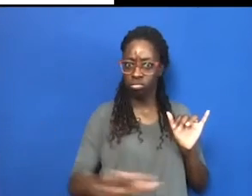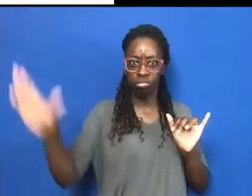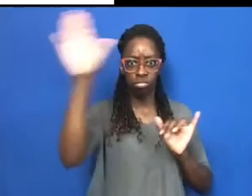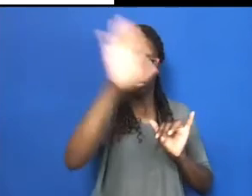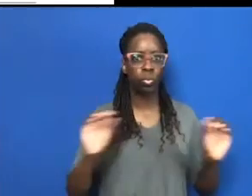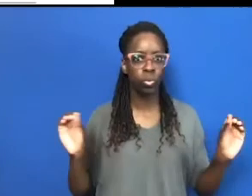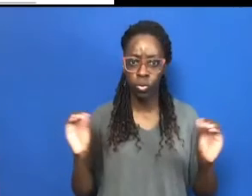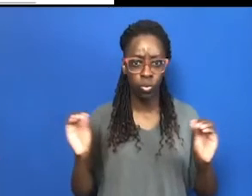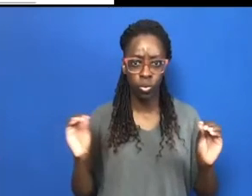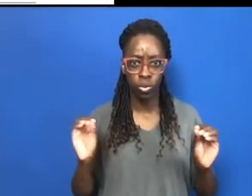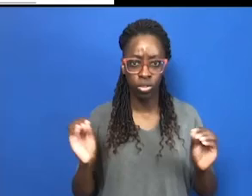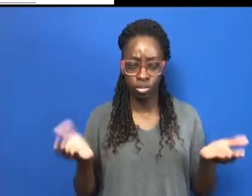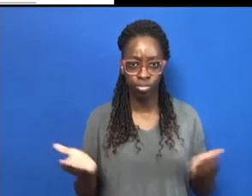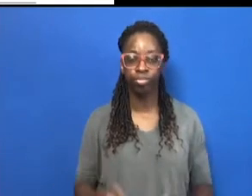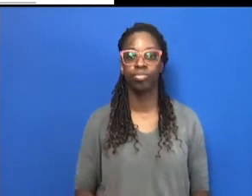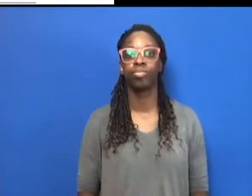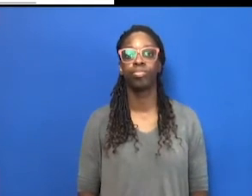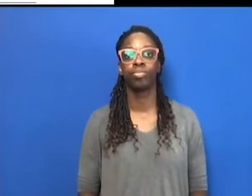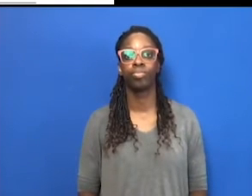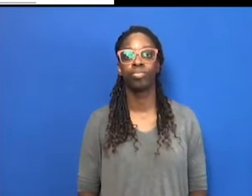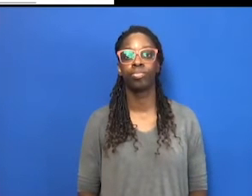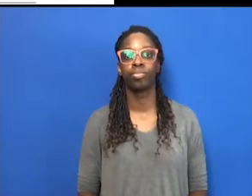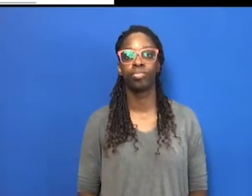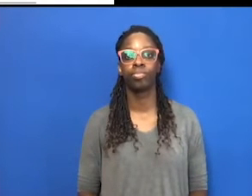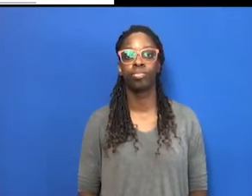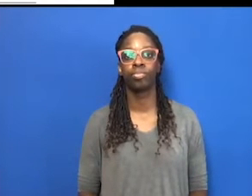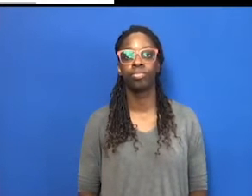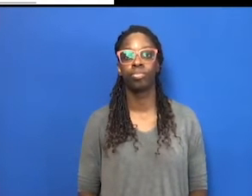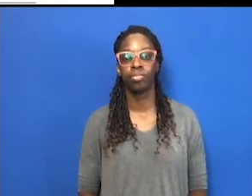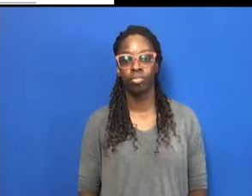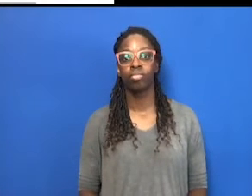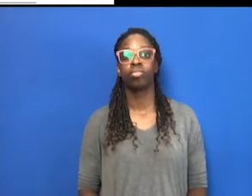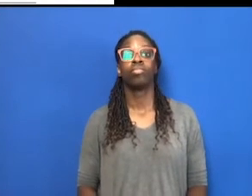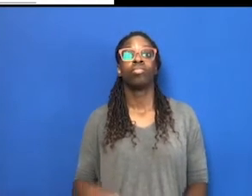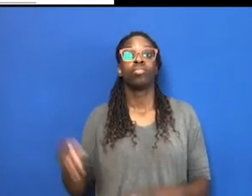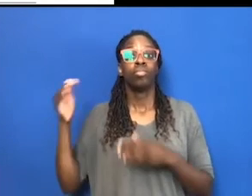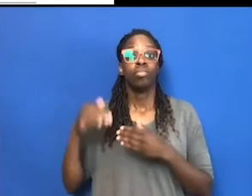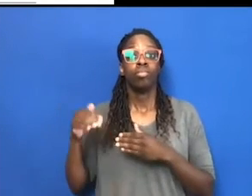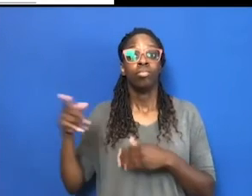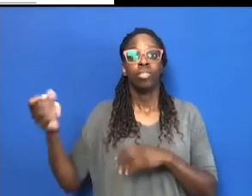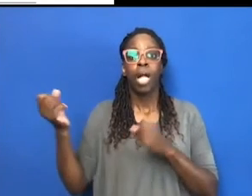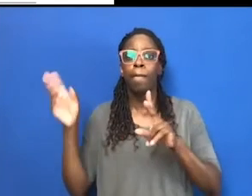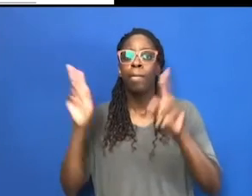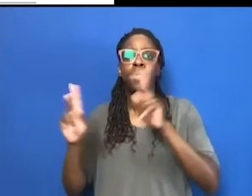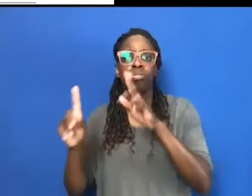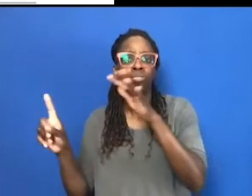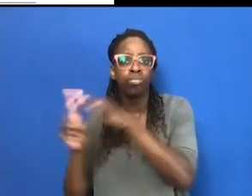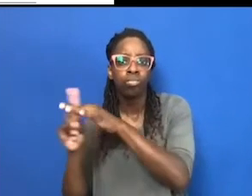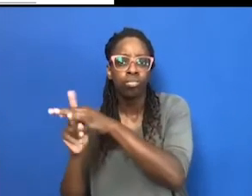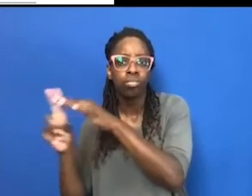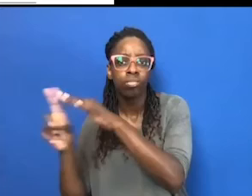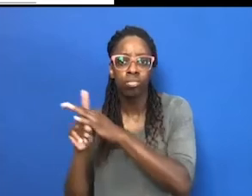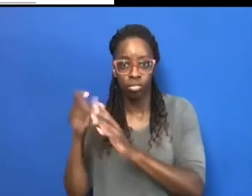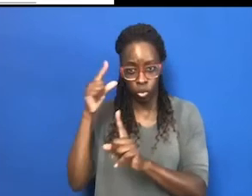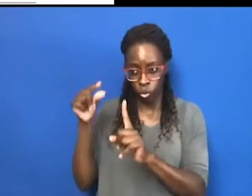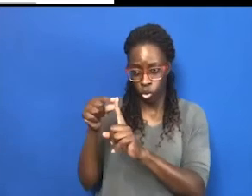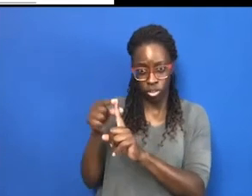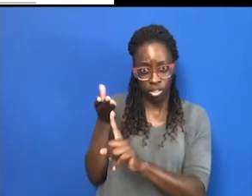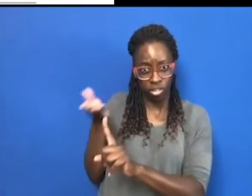this next part of this slide, the total number of indicators was pretty small. So even though there were